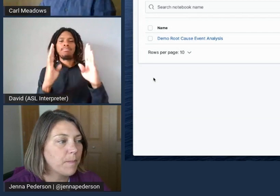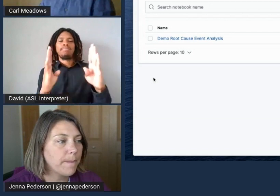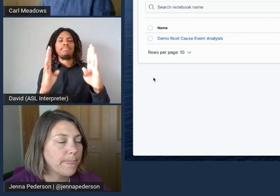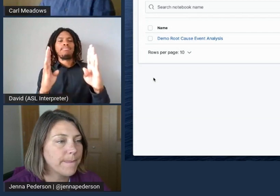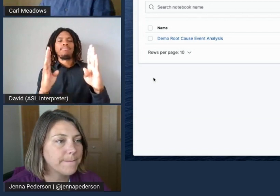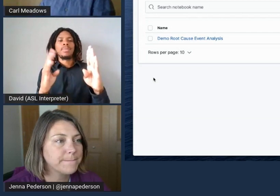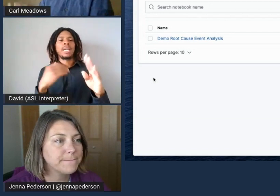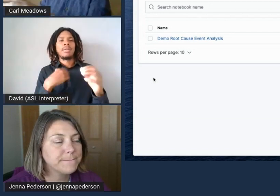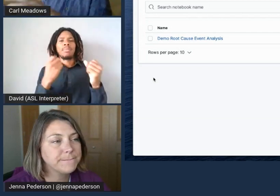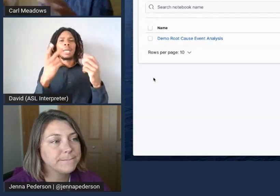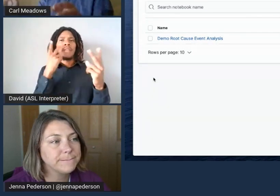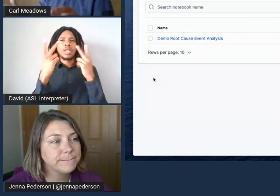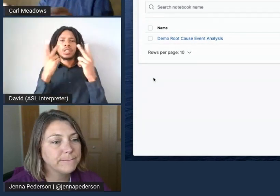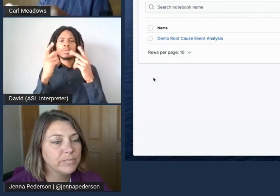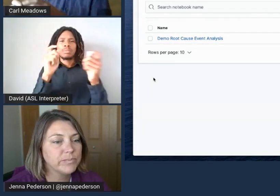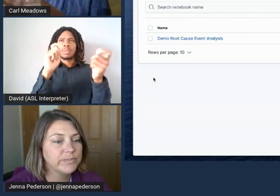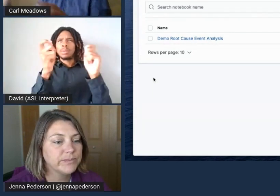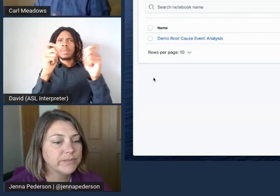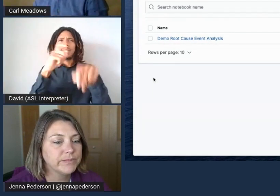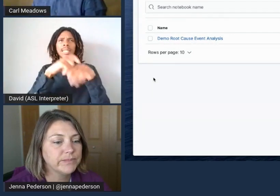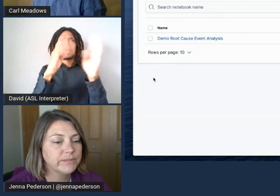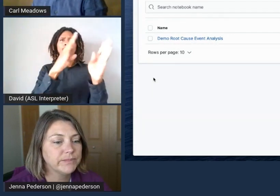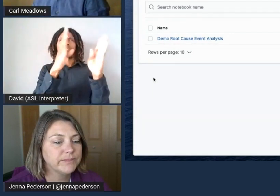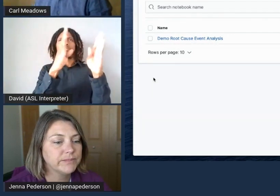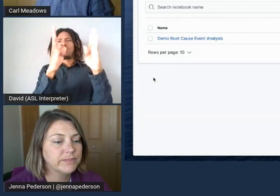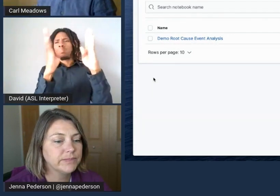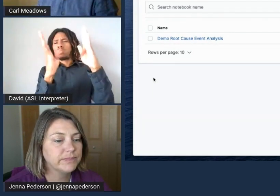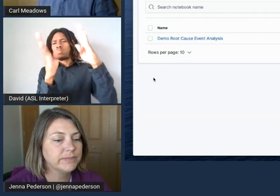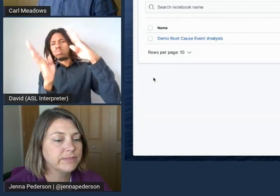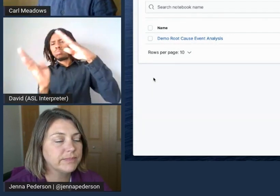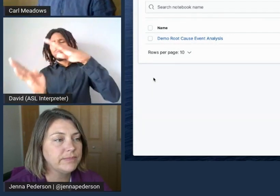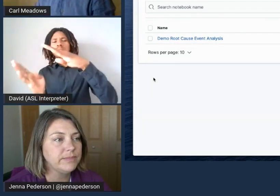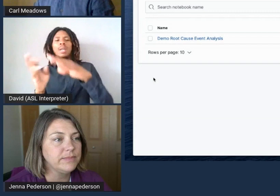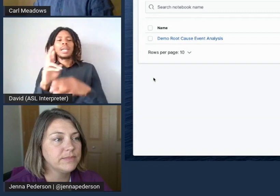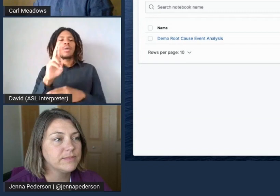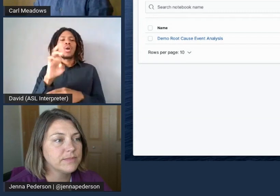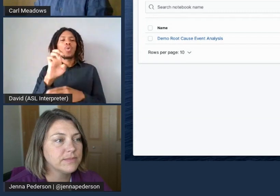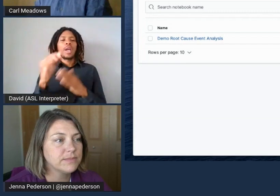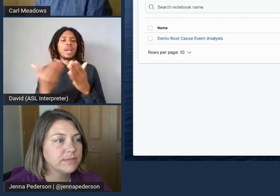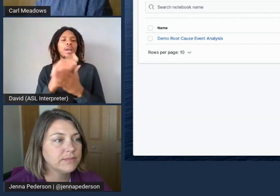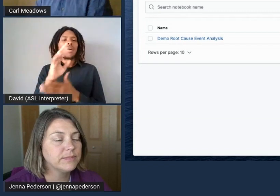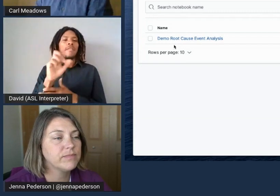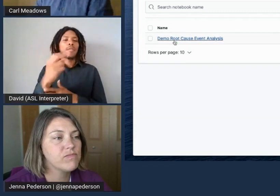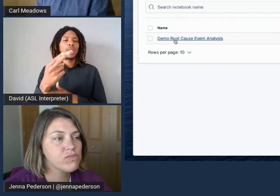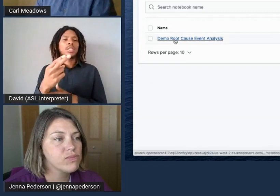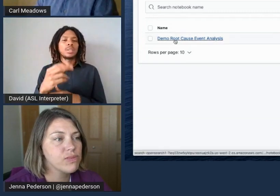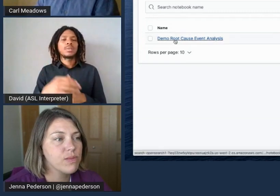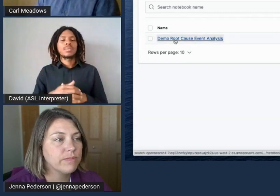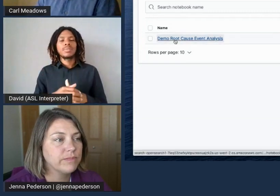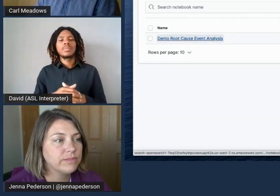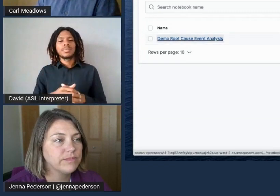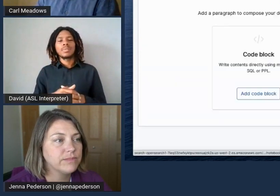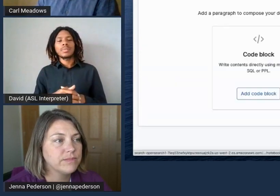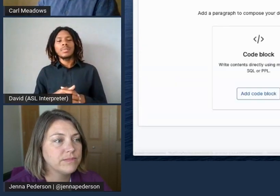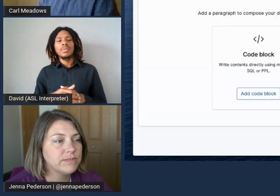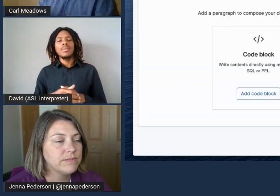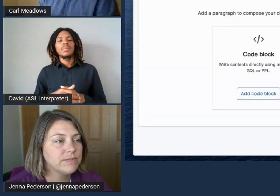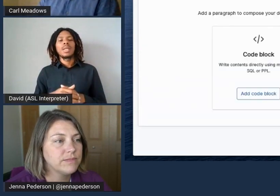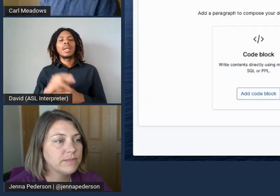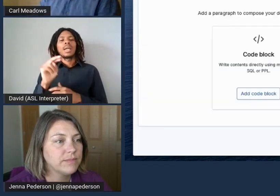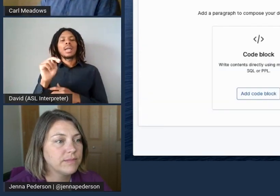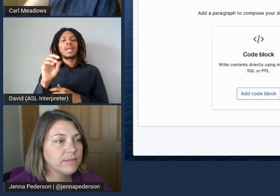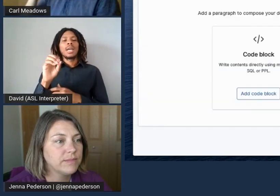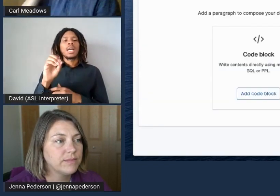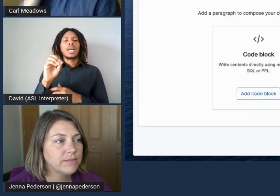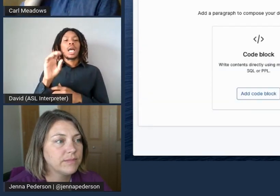of visualizations, and you can change the time window, and all the visualizations refresh. A notebook is similar in concept,